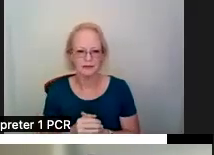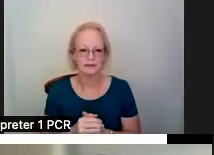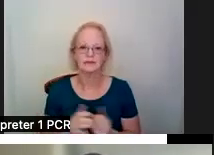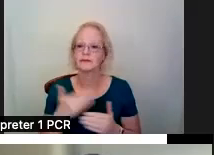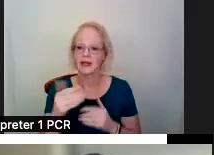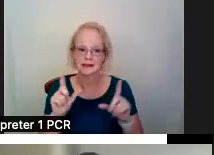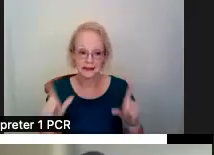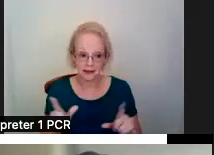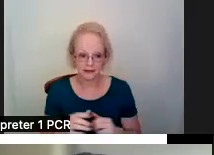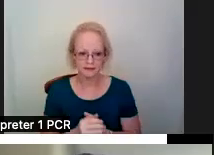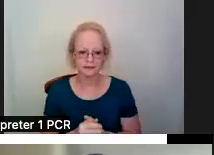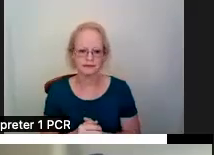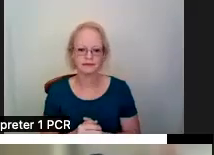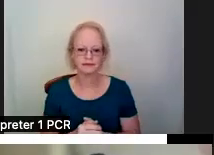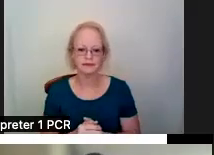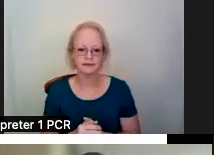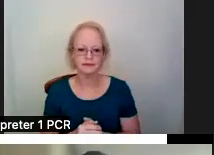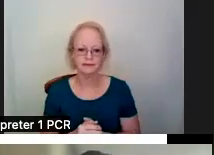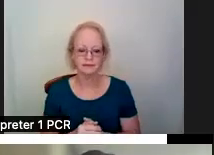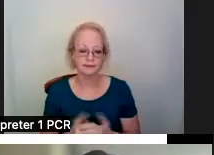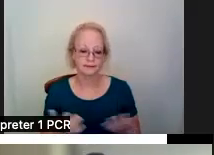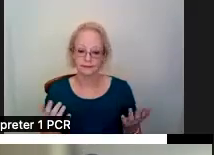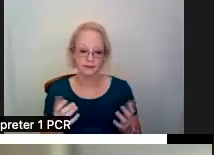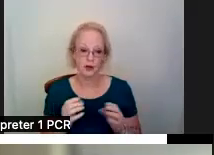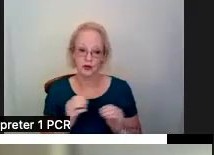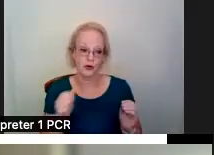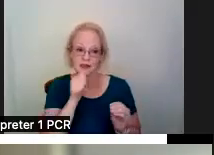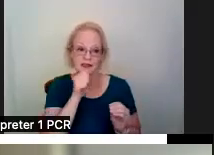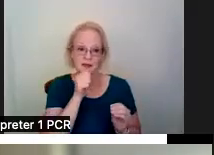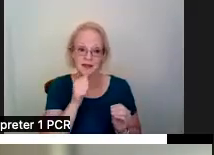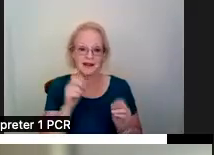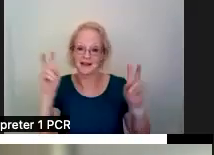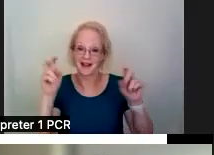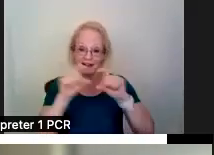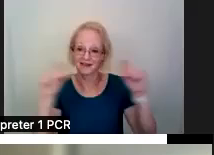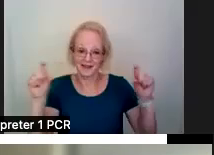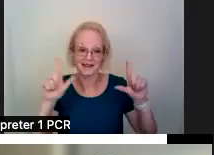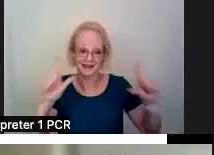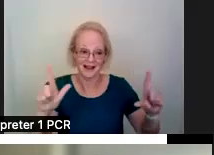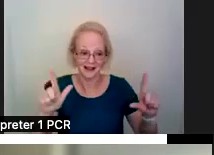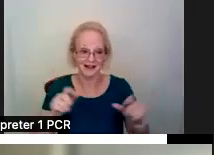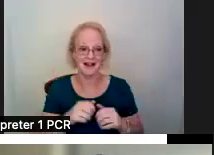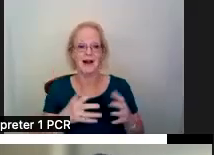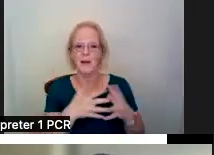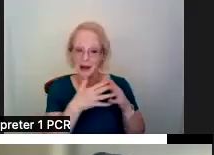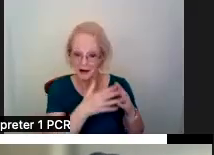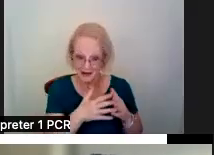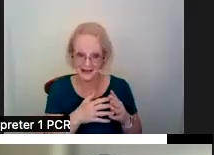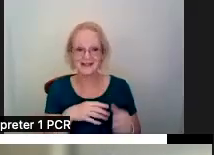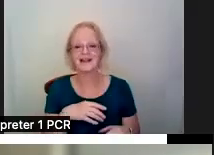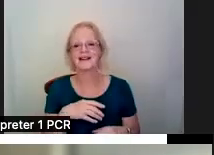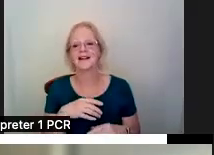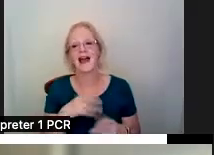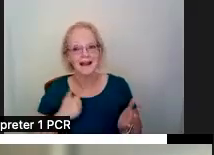So it's no secret, my title on this slide, Americans, and that's Canadians as well as citizens of the United